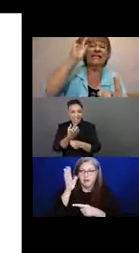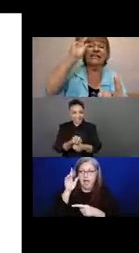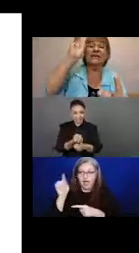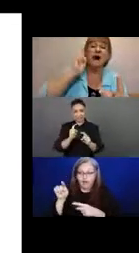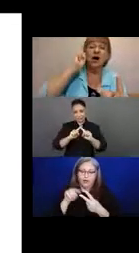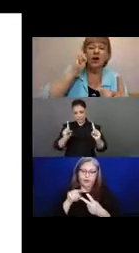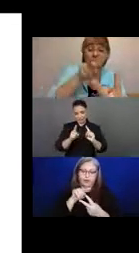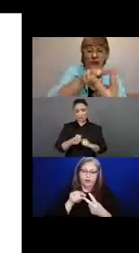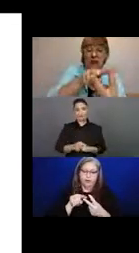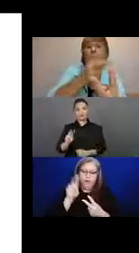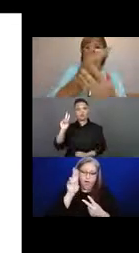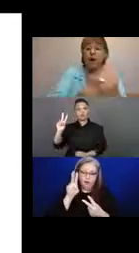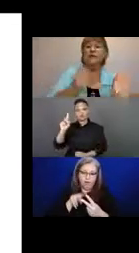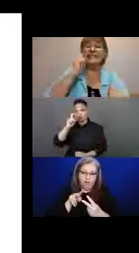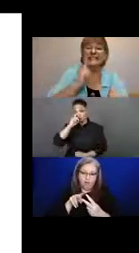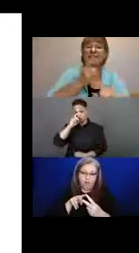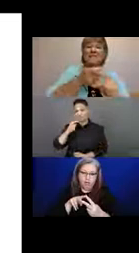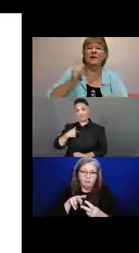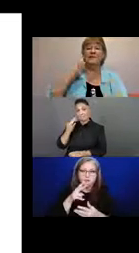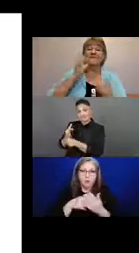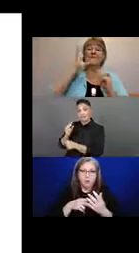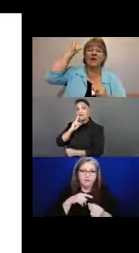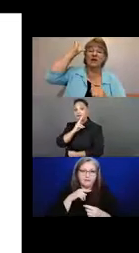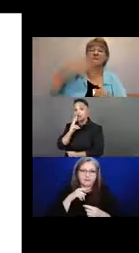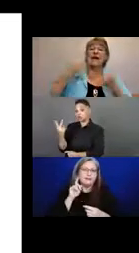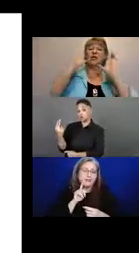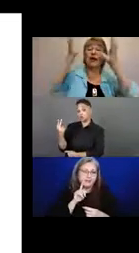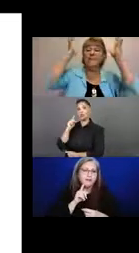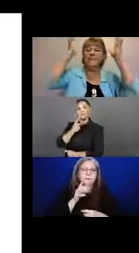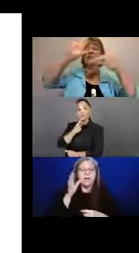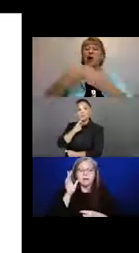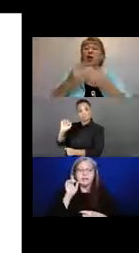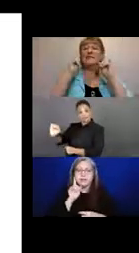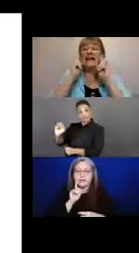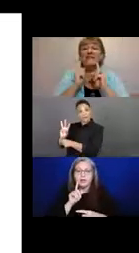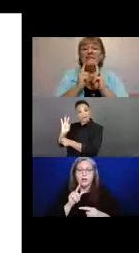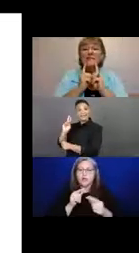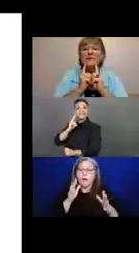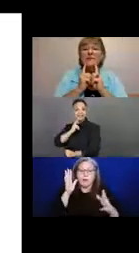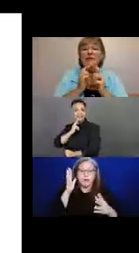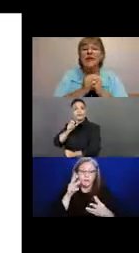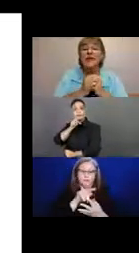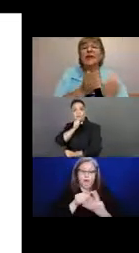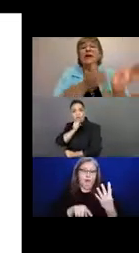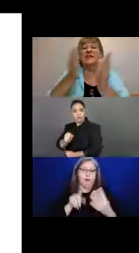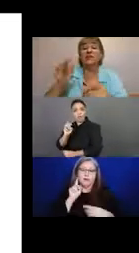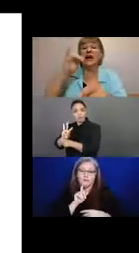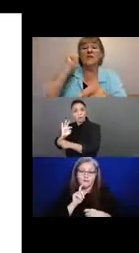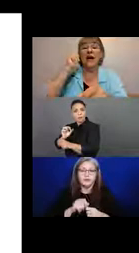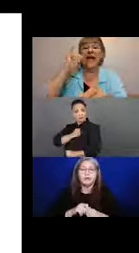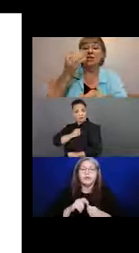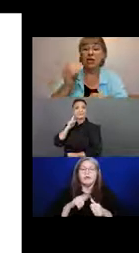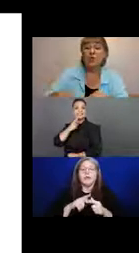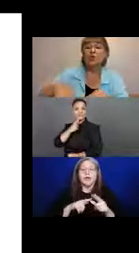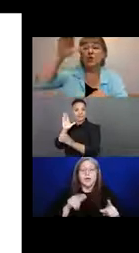and uncle, both deaf from deaf parents. My grandparents all deaf. Then you have